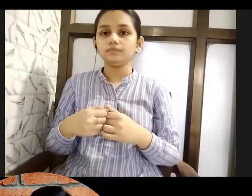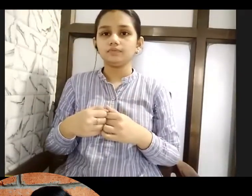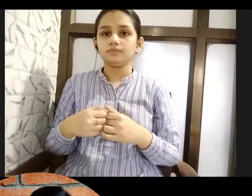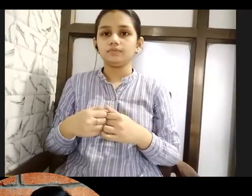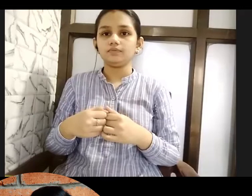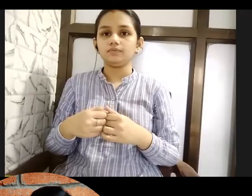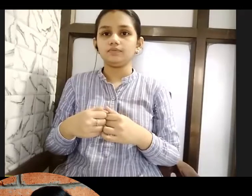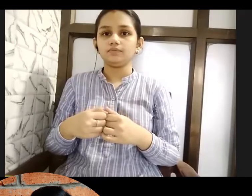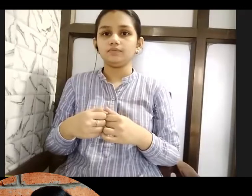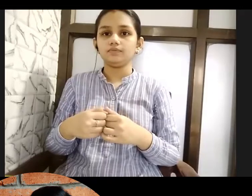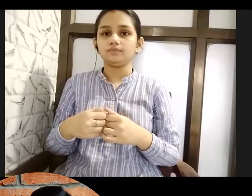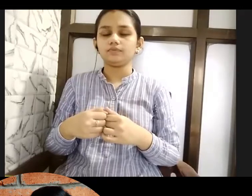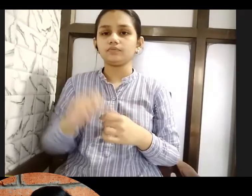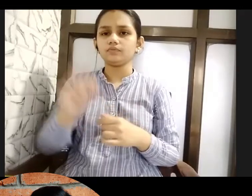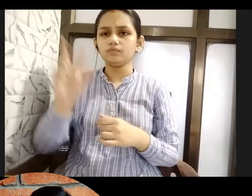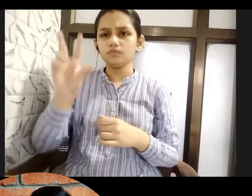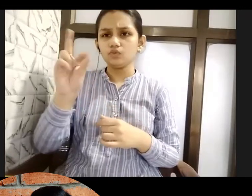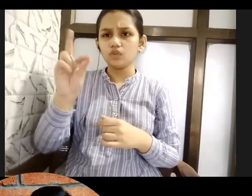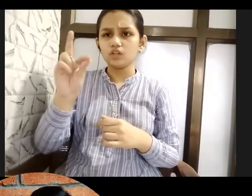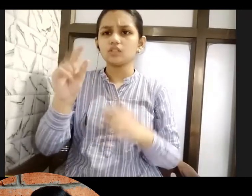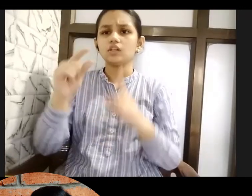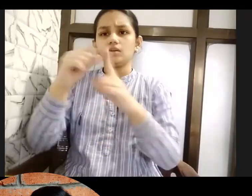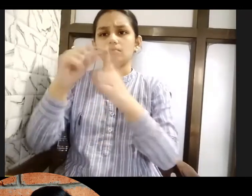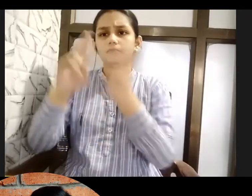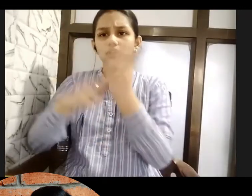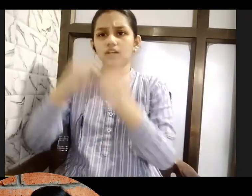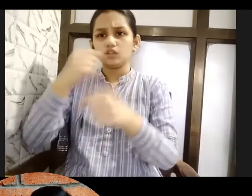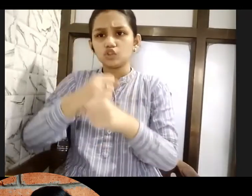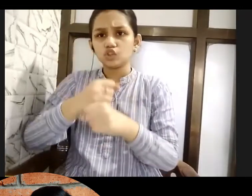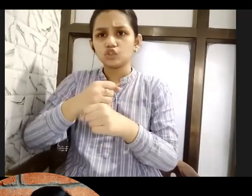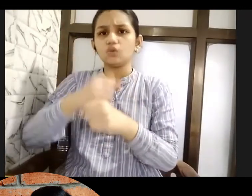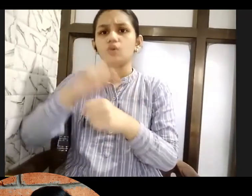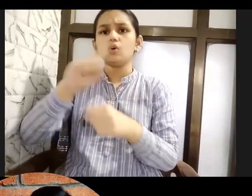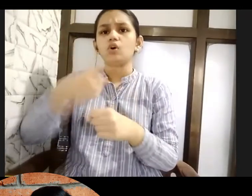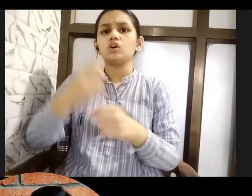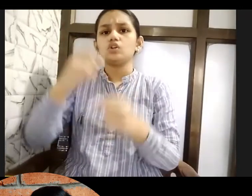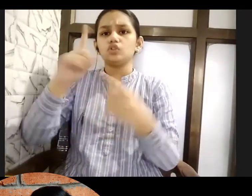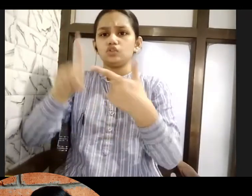It's saying either PNG or JPEG.